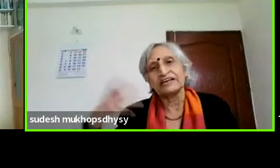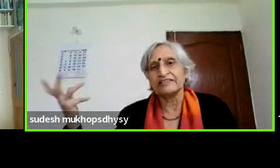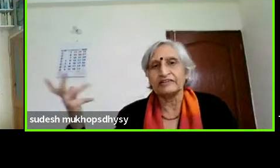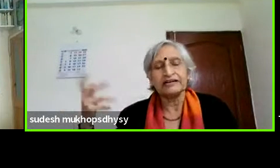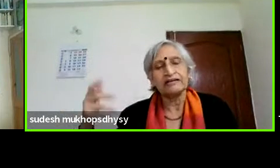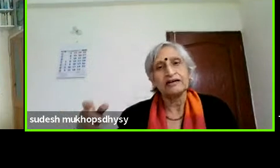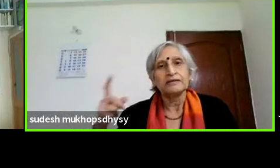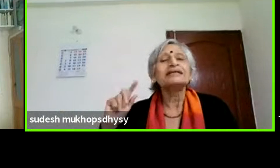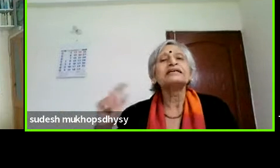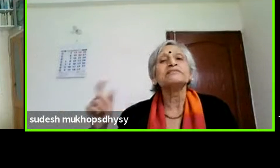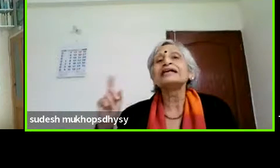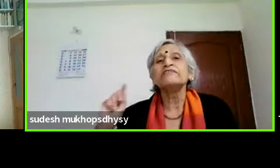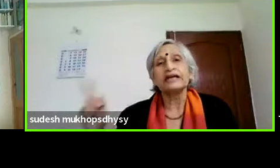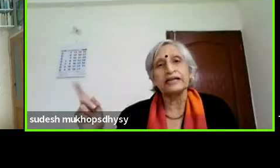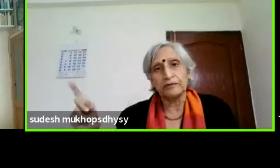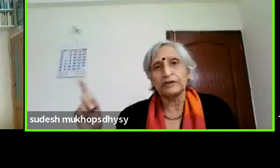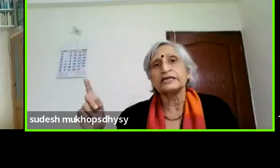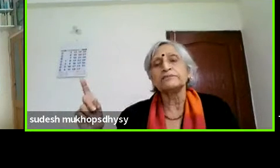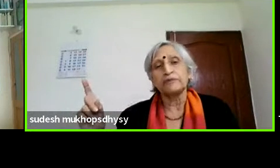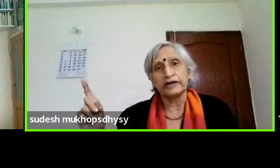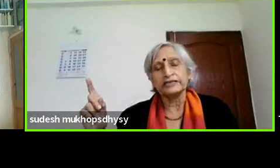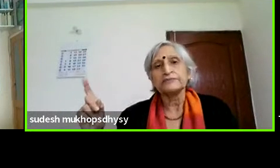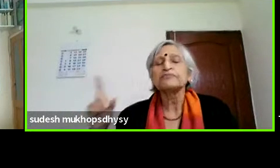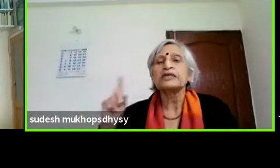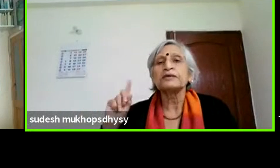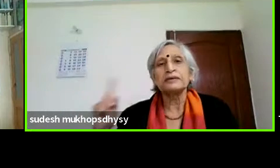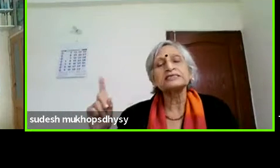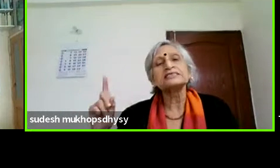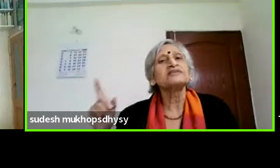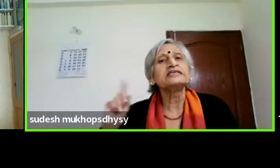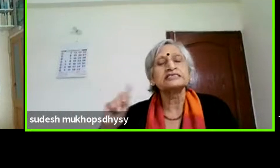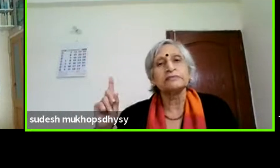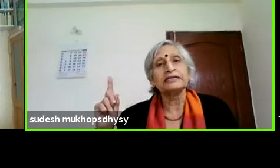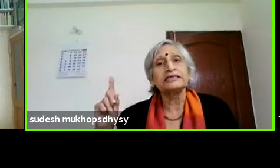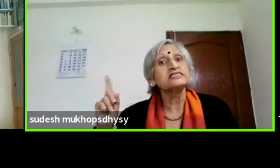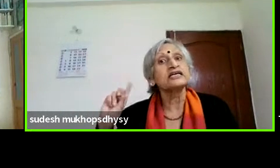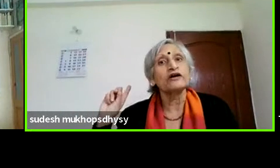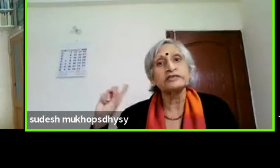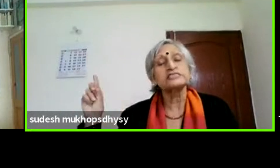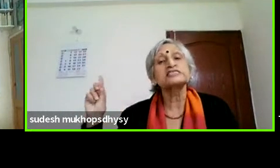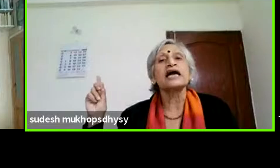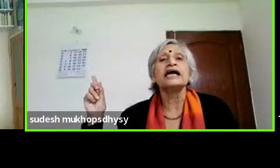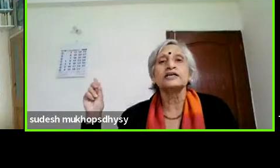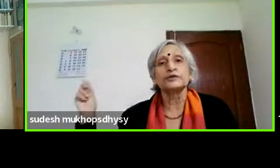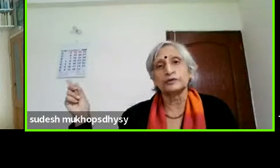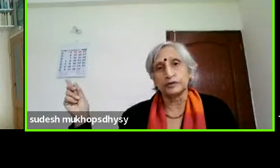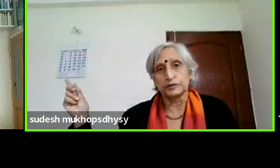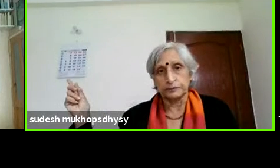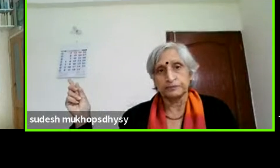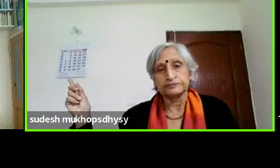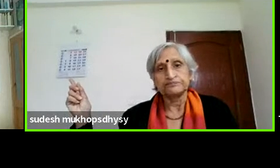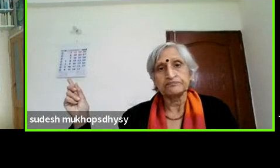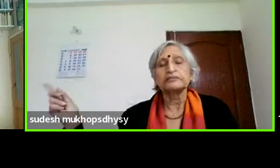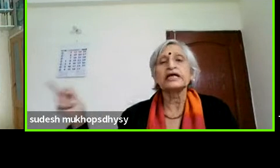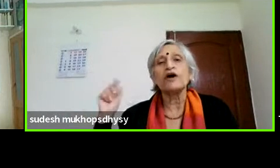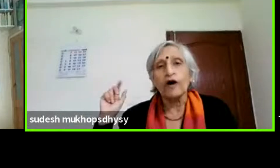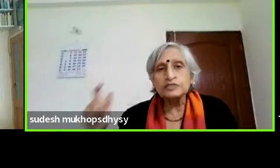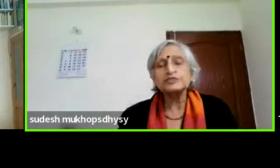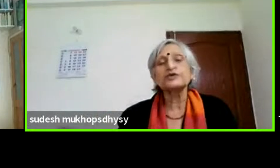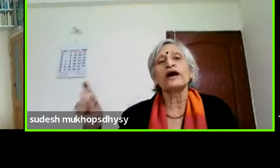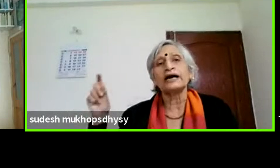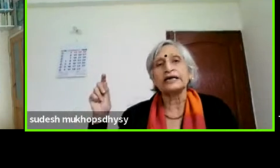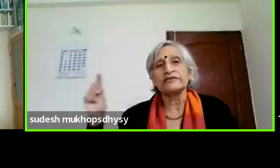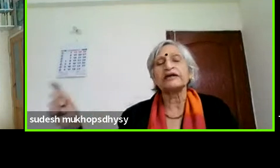it in wherever, but he made a very important point. Persons with disabilities are not a standalone group.